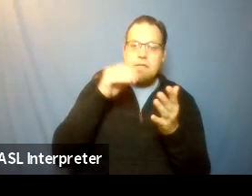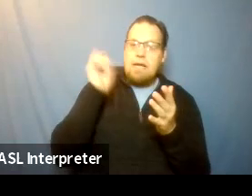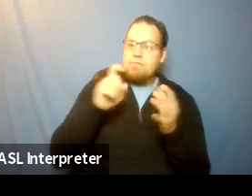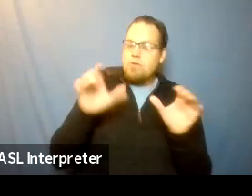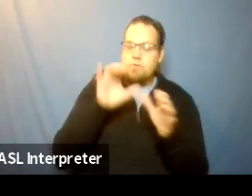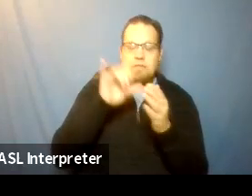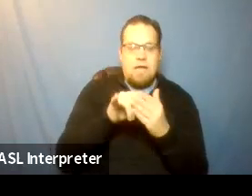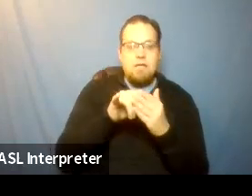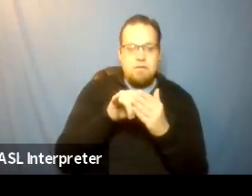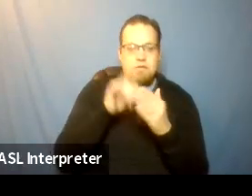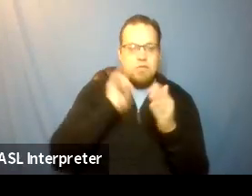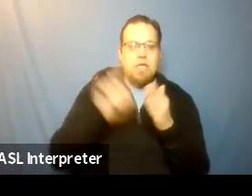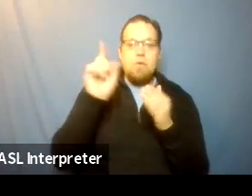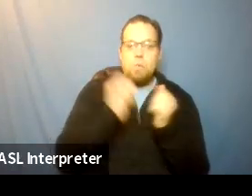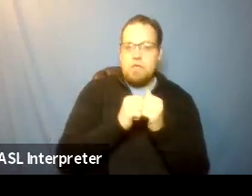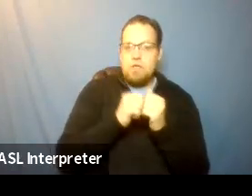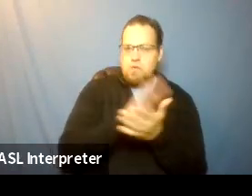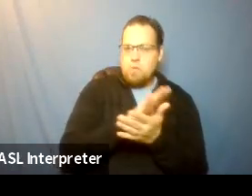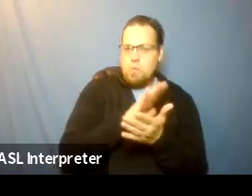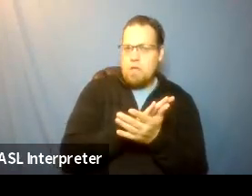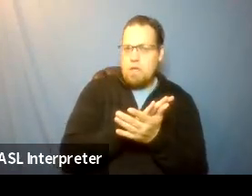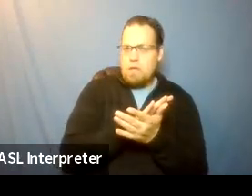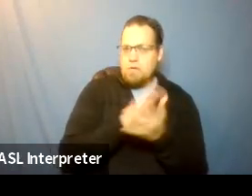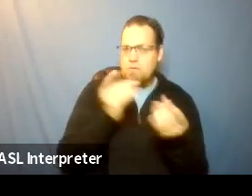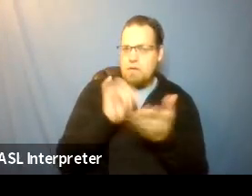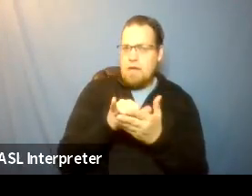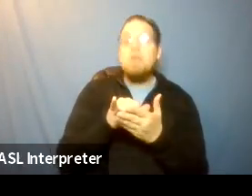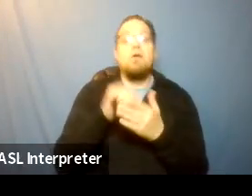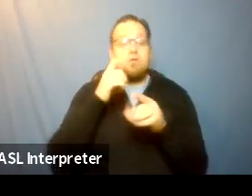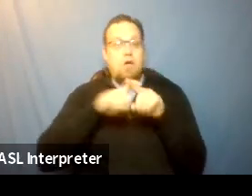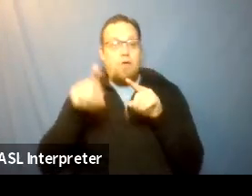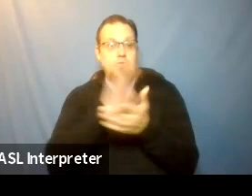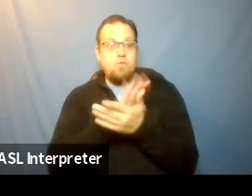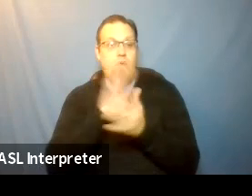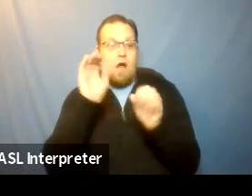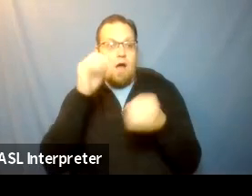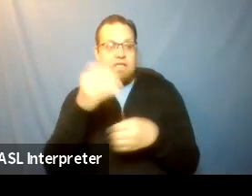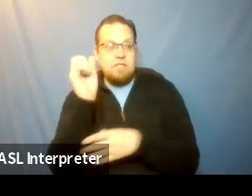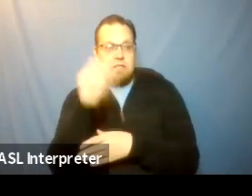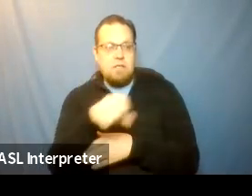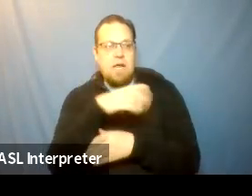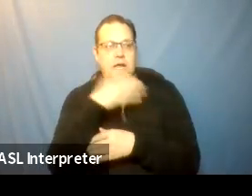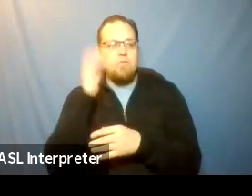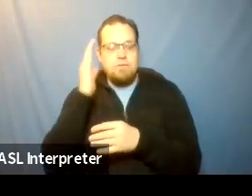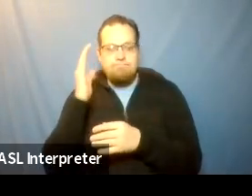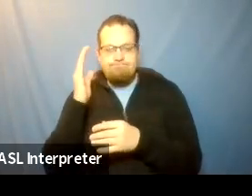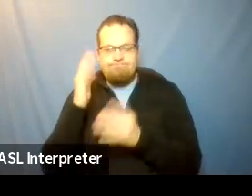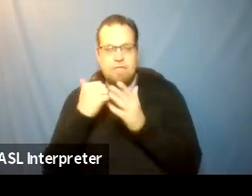So by checking in with their school, is that what they do? Yes. Call their school office and they will direct you